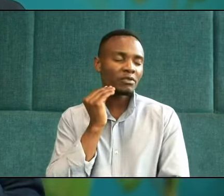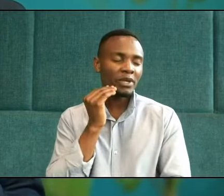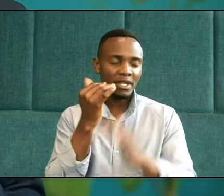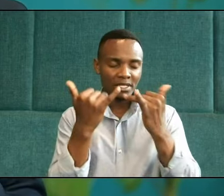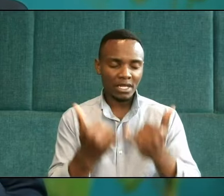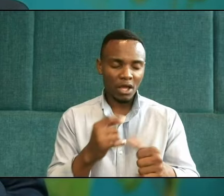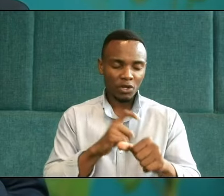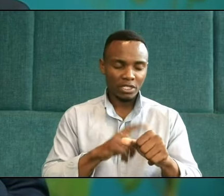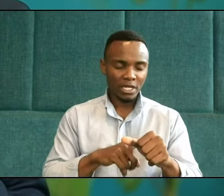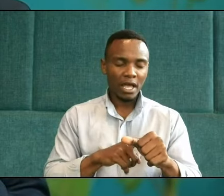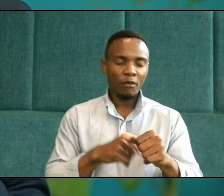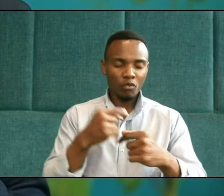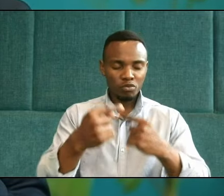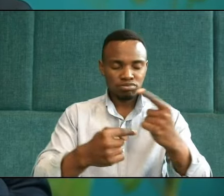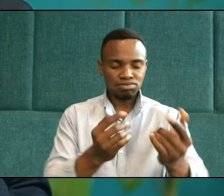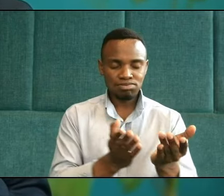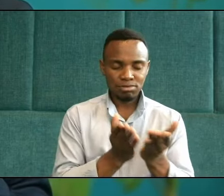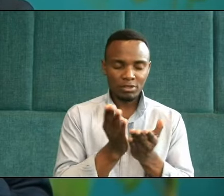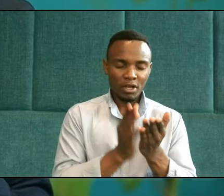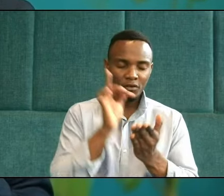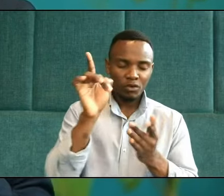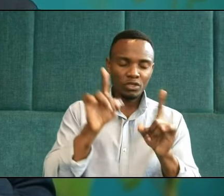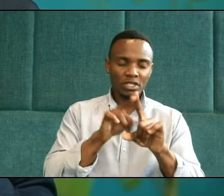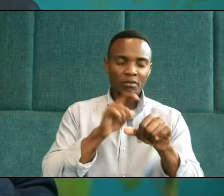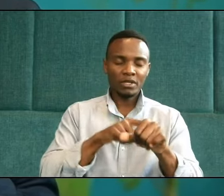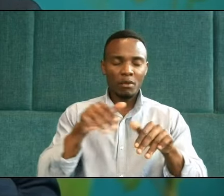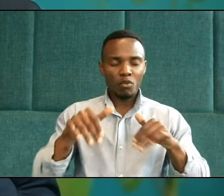serve you in this life and as we wait for your